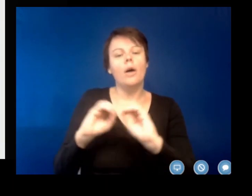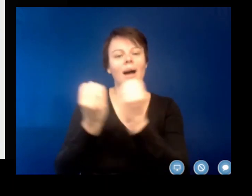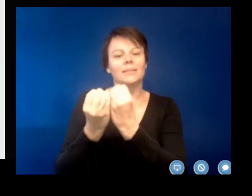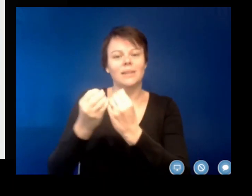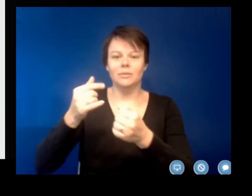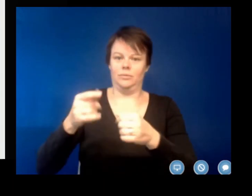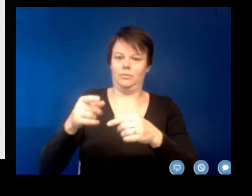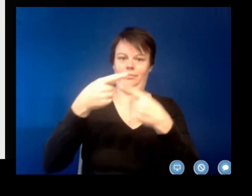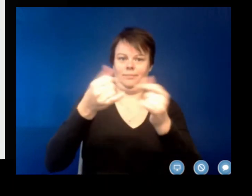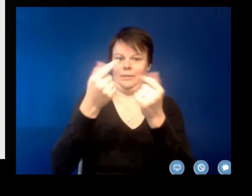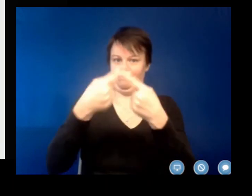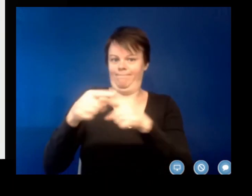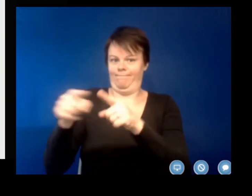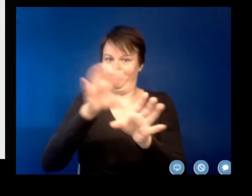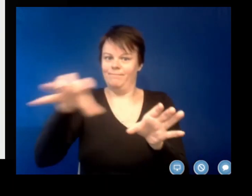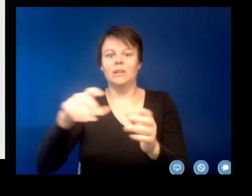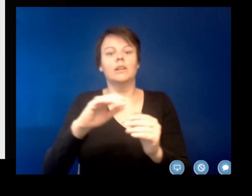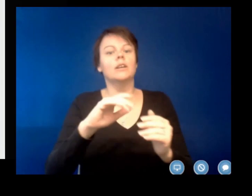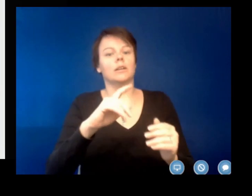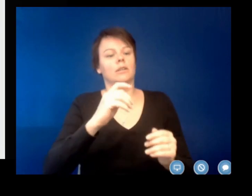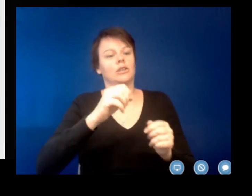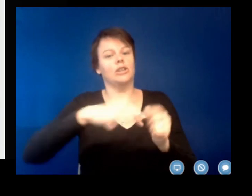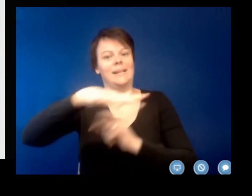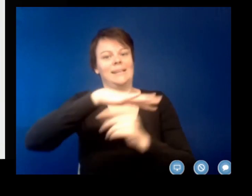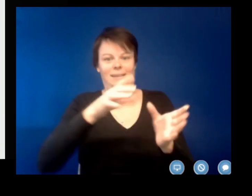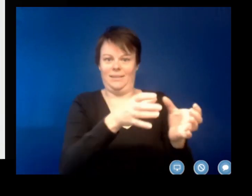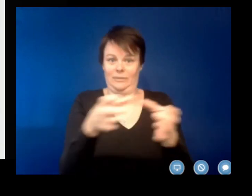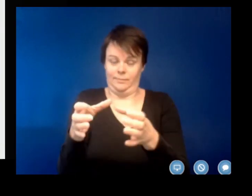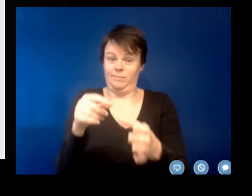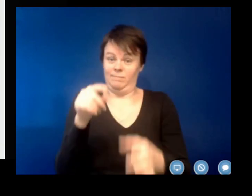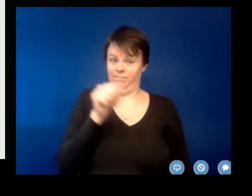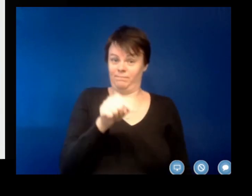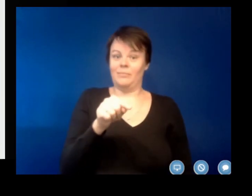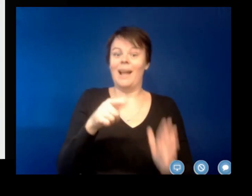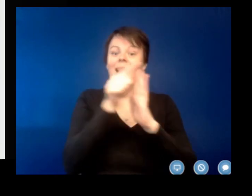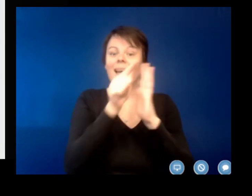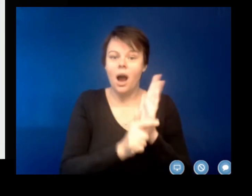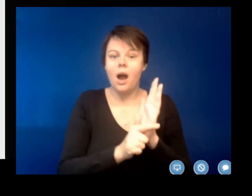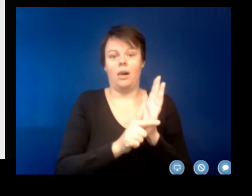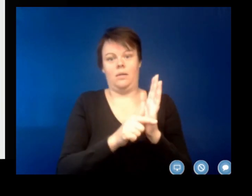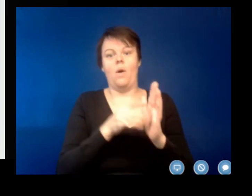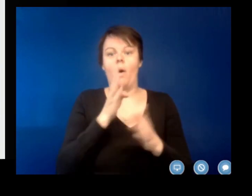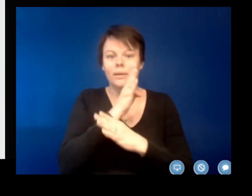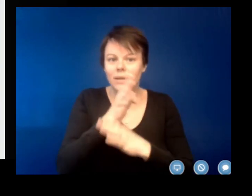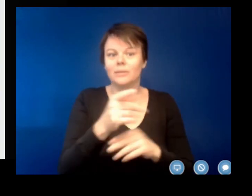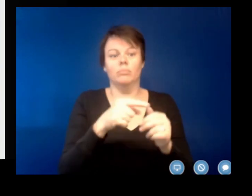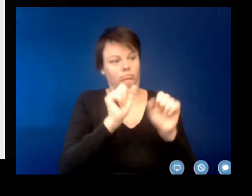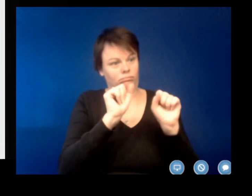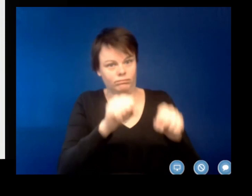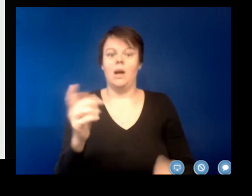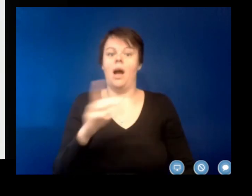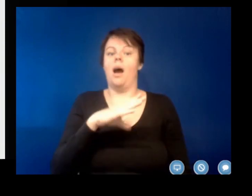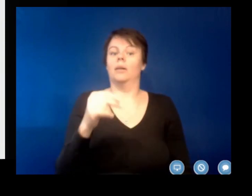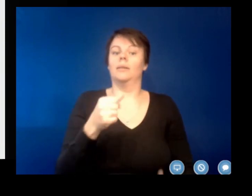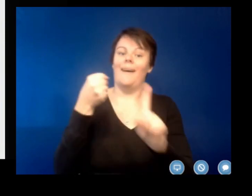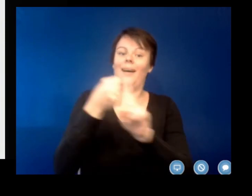work of living together, showing an orientation without de-evaluation of others,